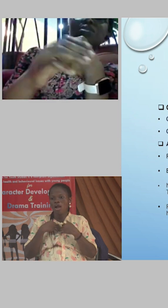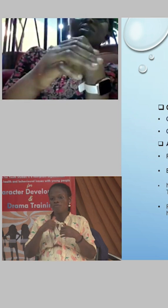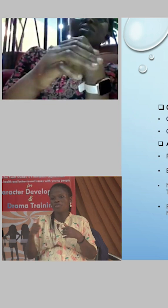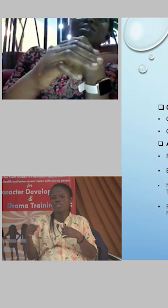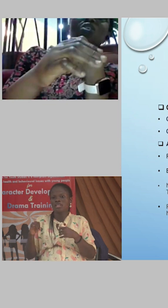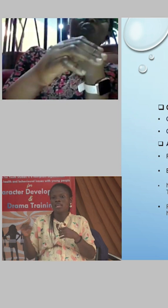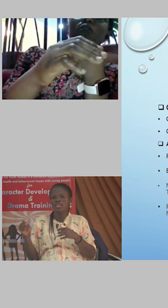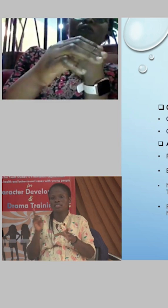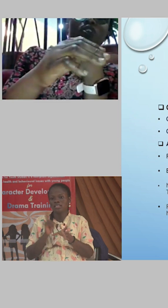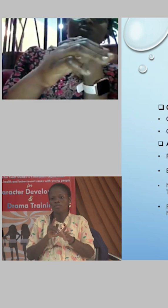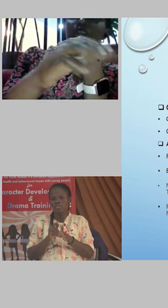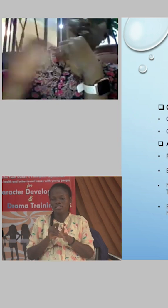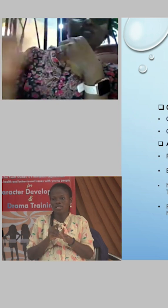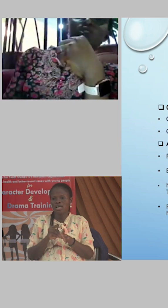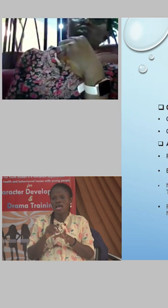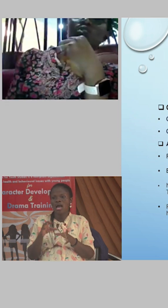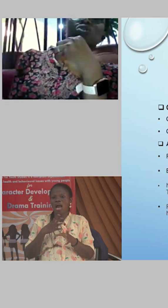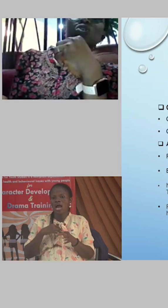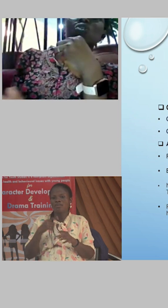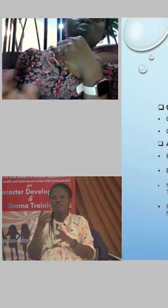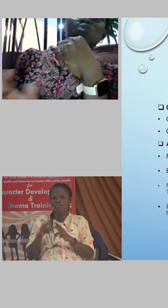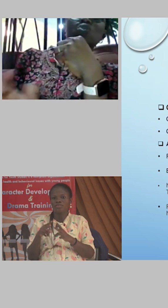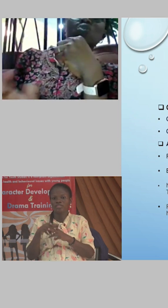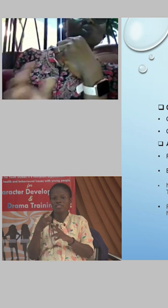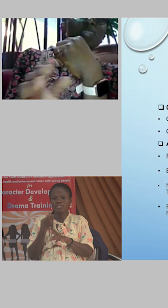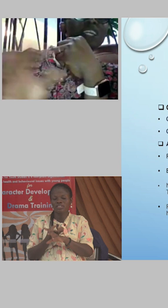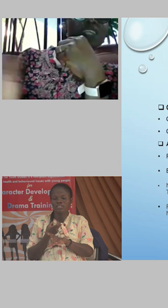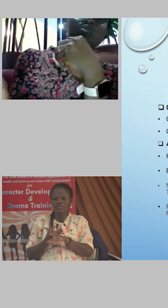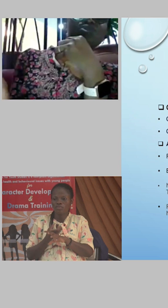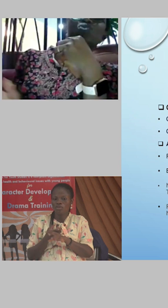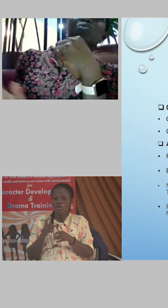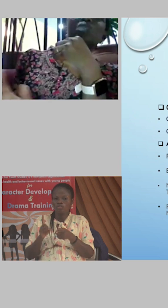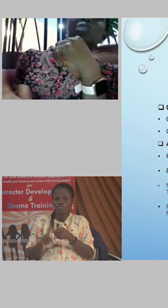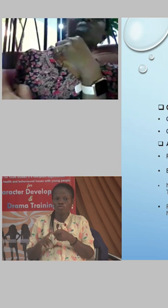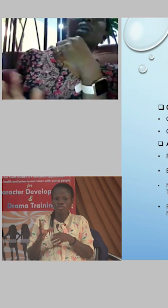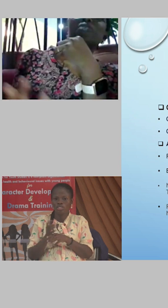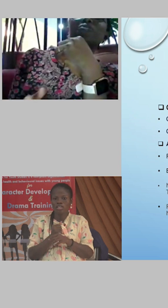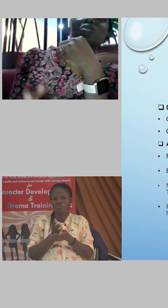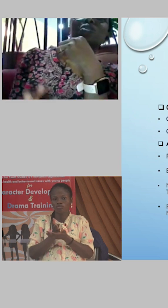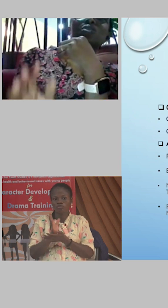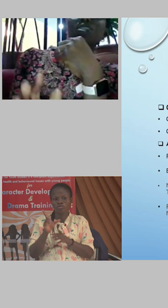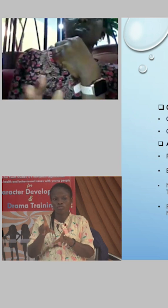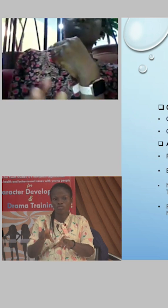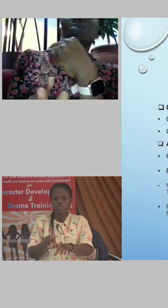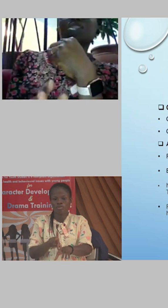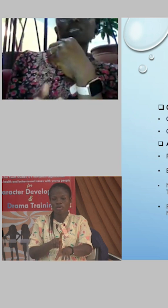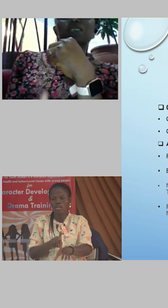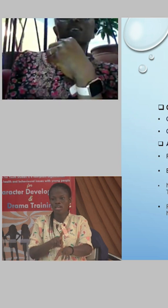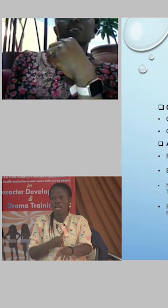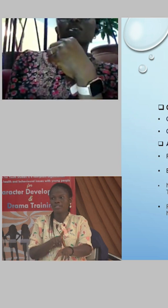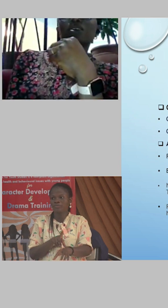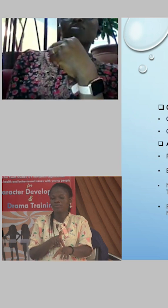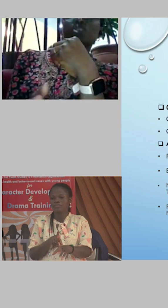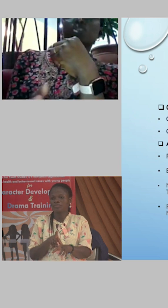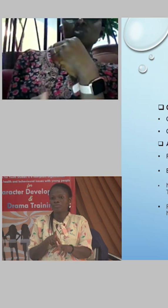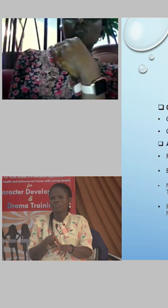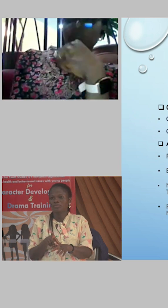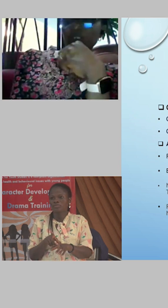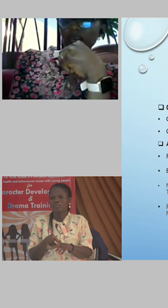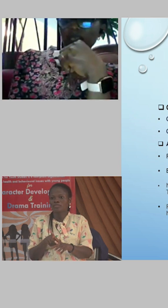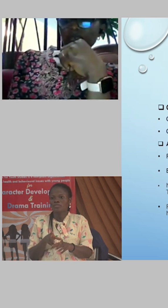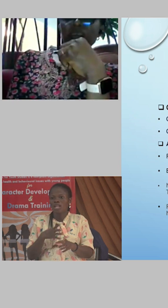it's of course very difficult to navigate through life having a disability because of